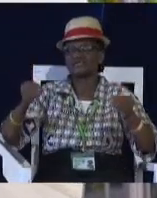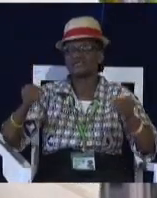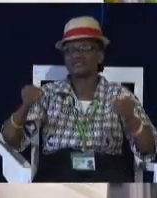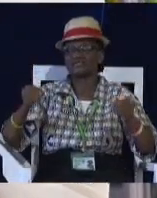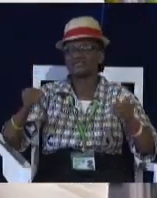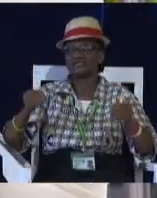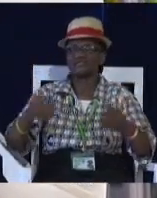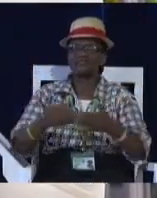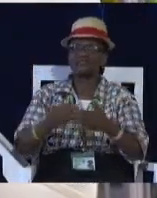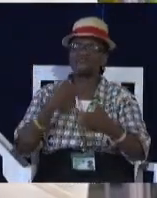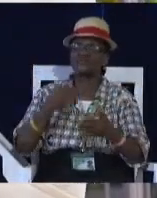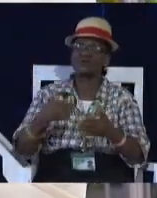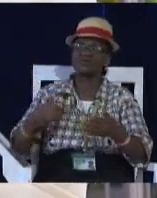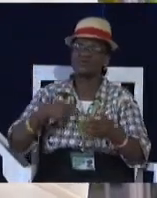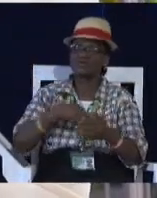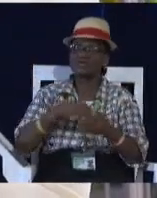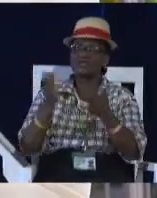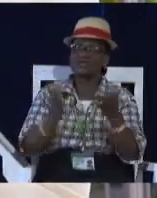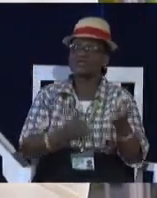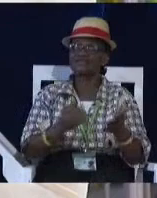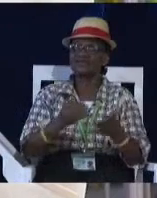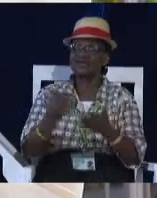Before we leave here tonight, Father,